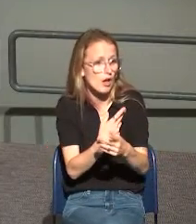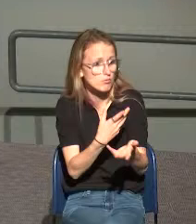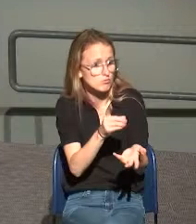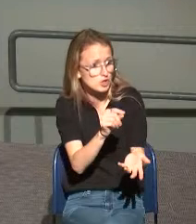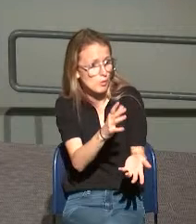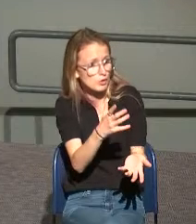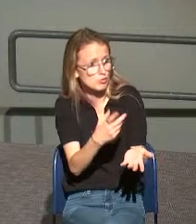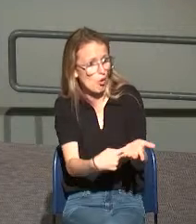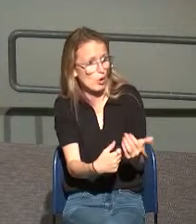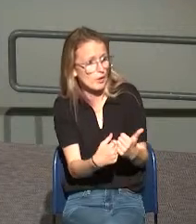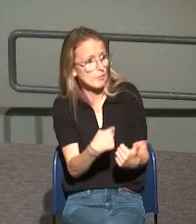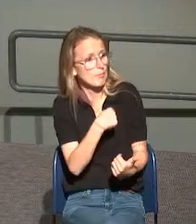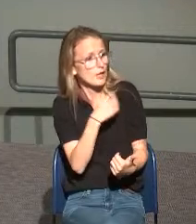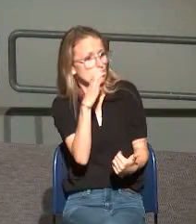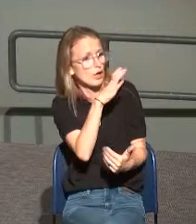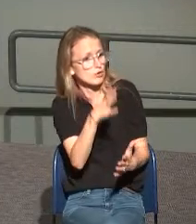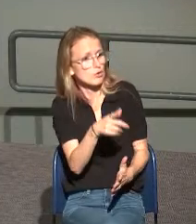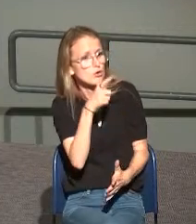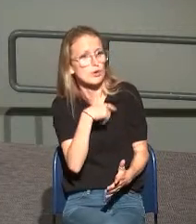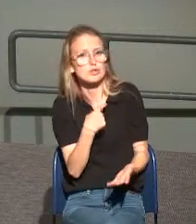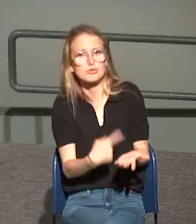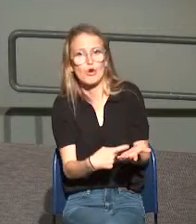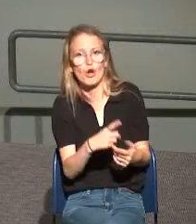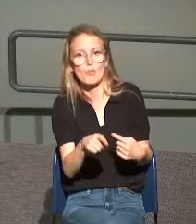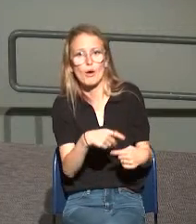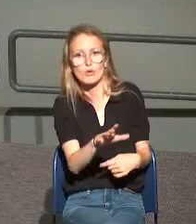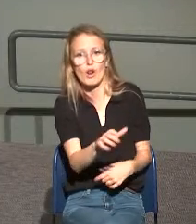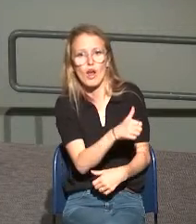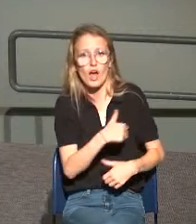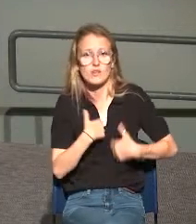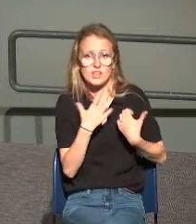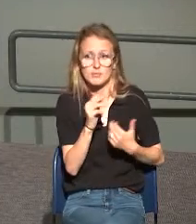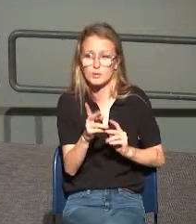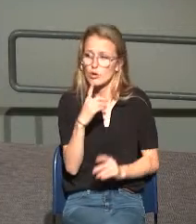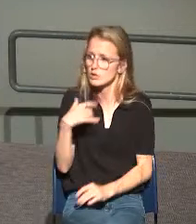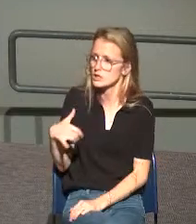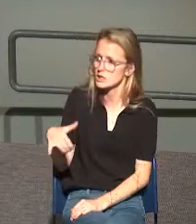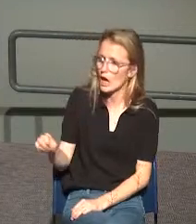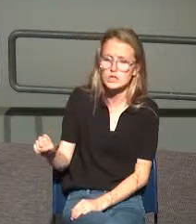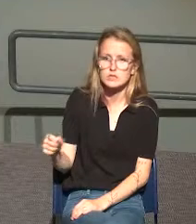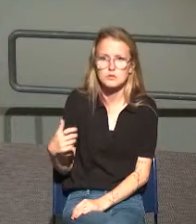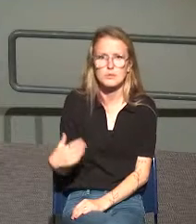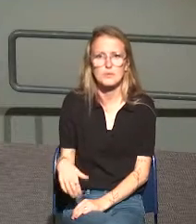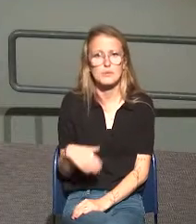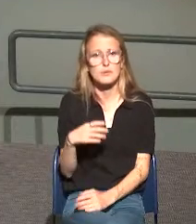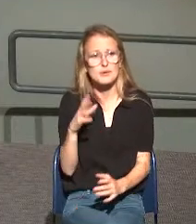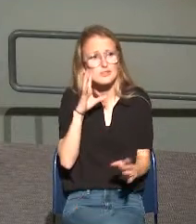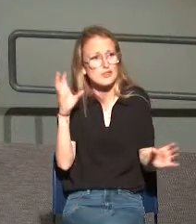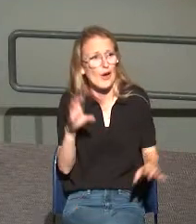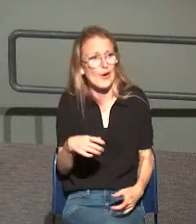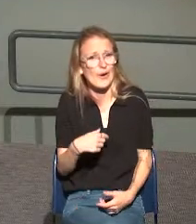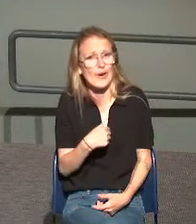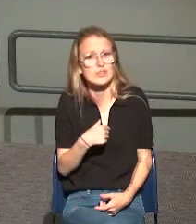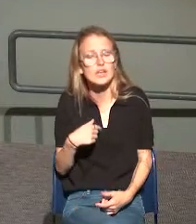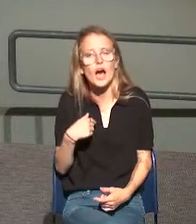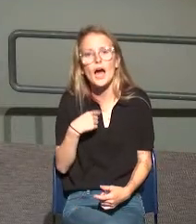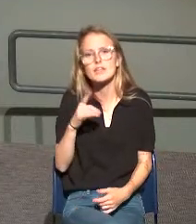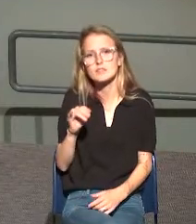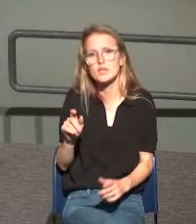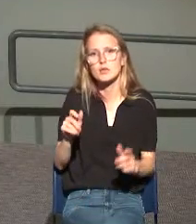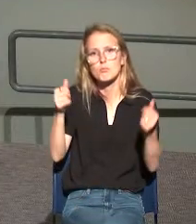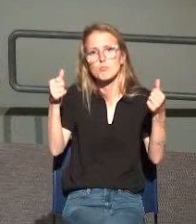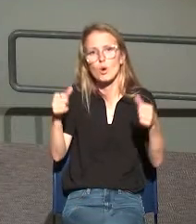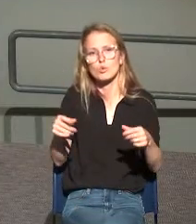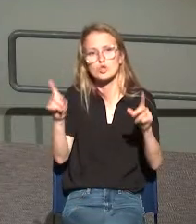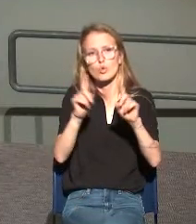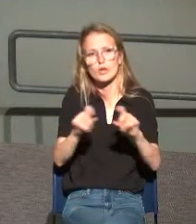stranger who wants to write about their lives. And it just astonished me that, yeah, they said yes. And I had put out a query on a listserv, I